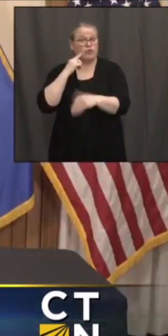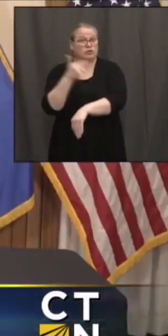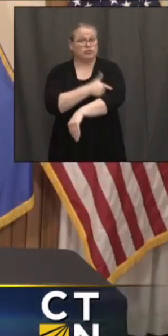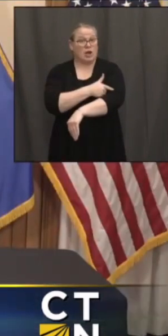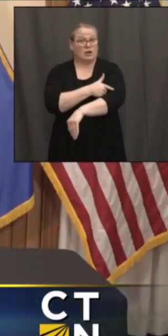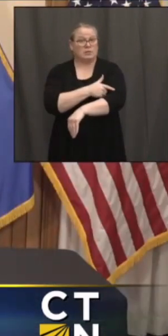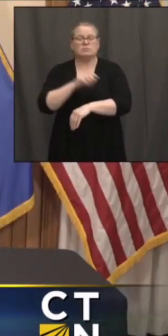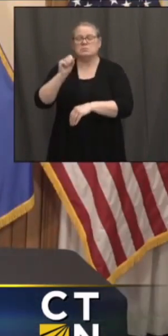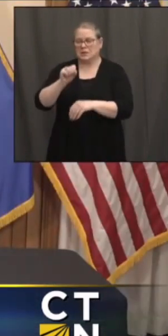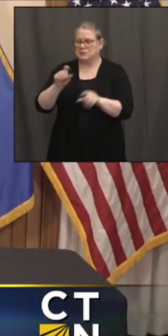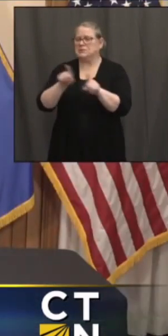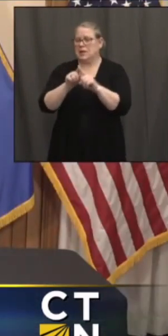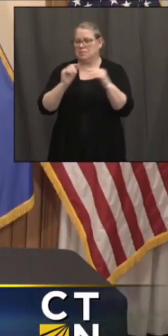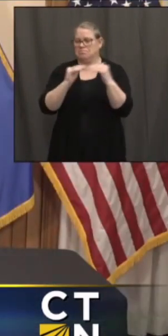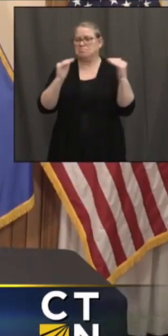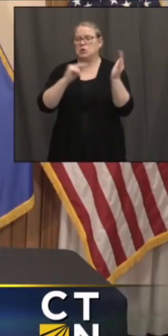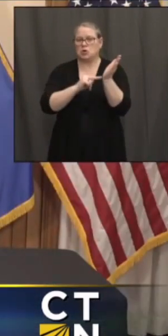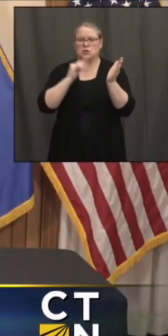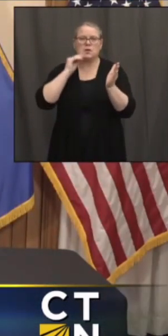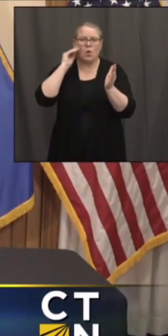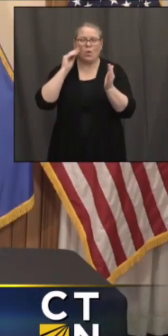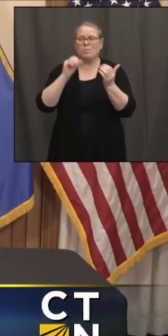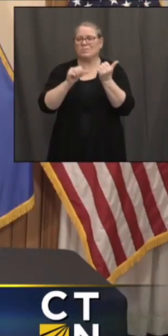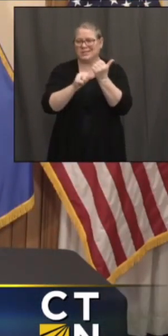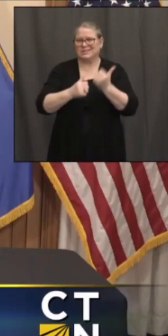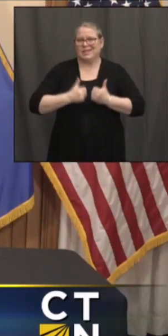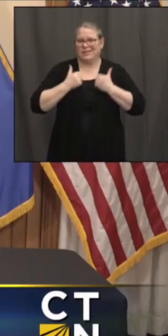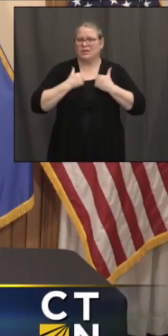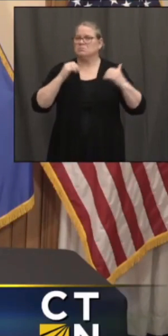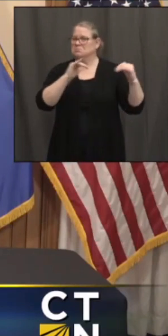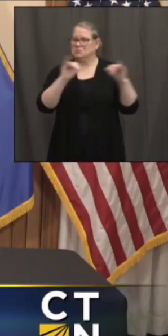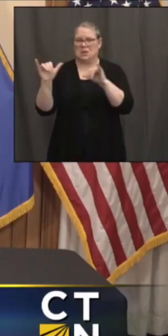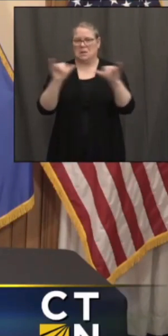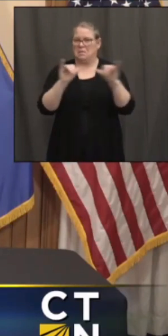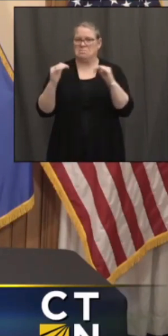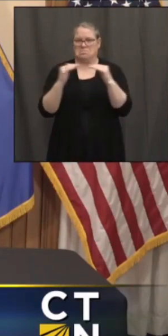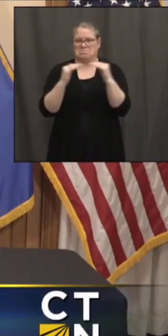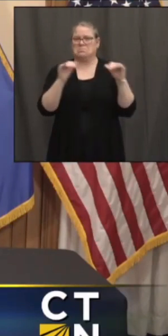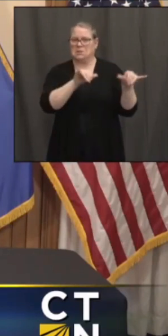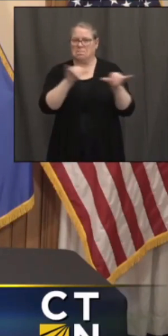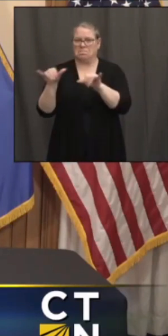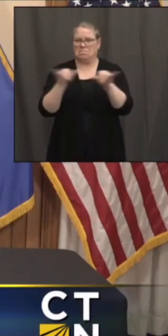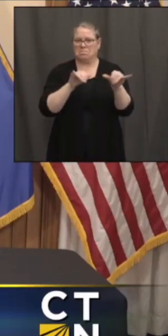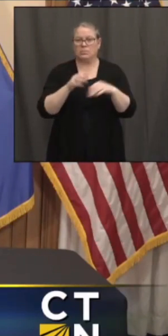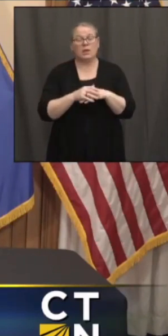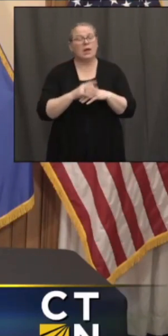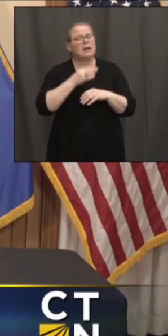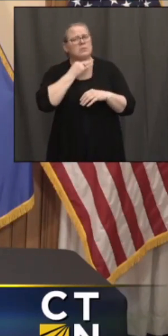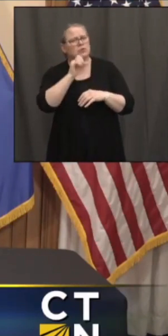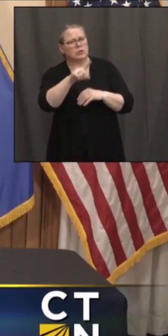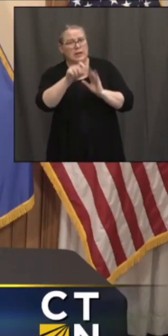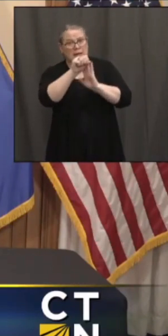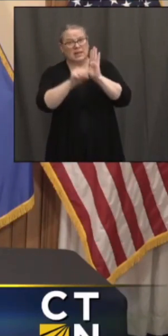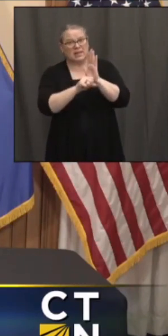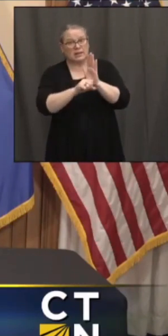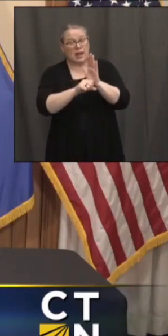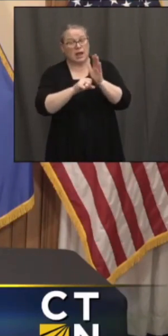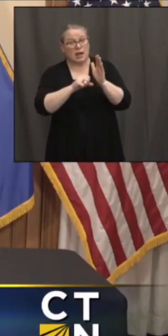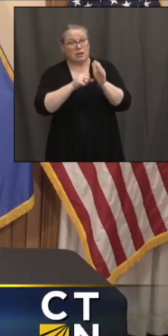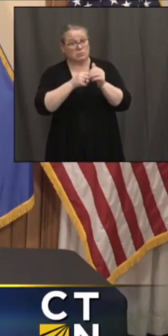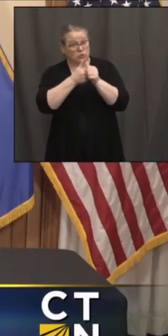Okay, and then last clarification is the state keeping track of all the locations where CVS and Walgreens are holding clinics, and is that public?